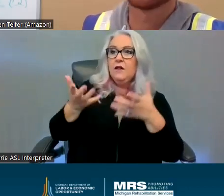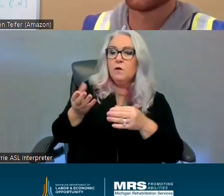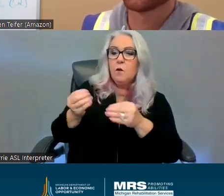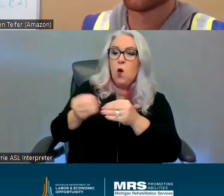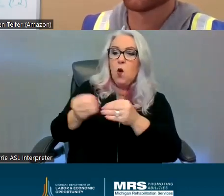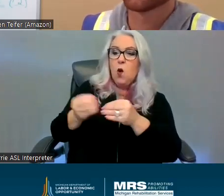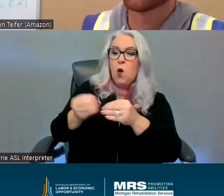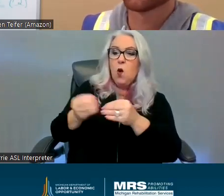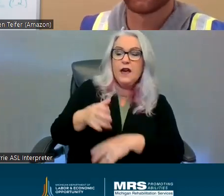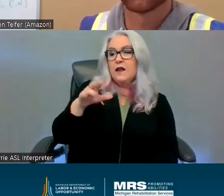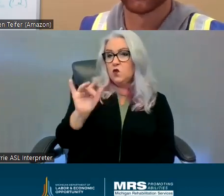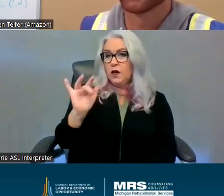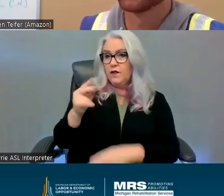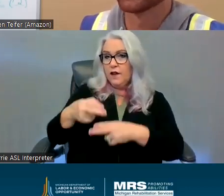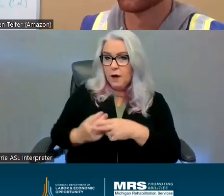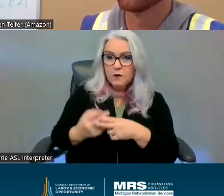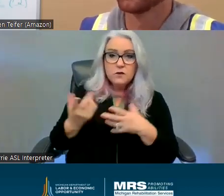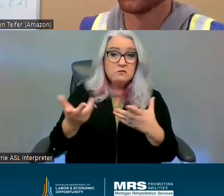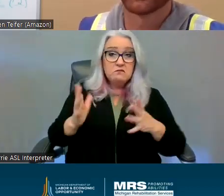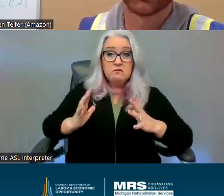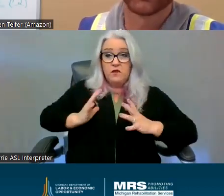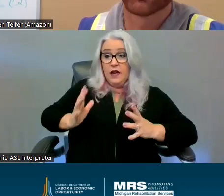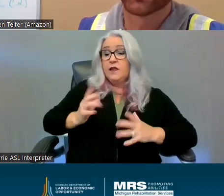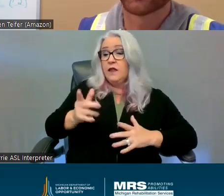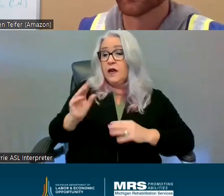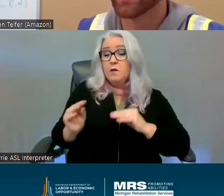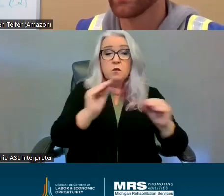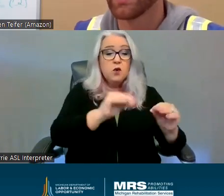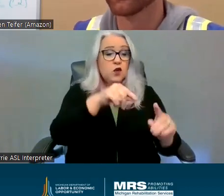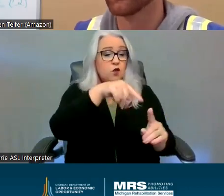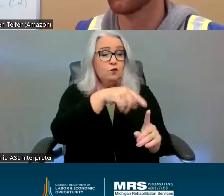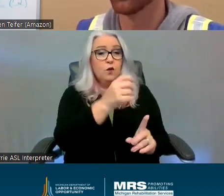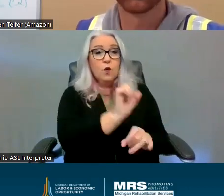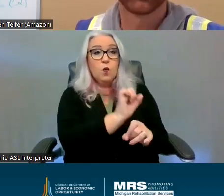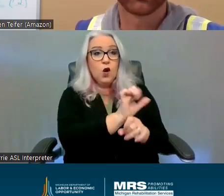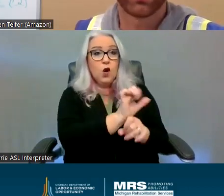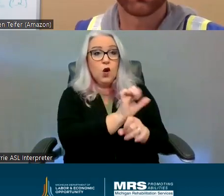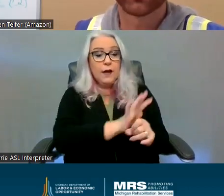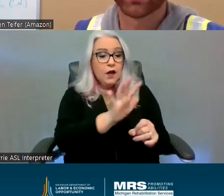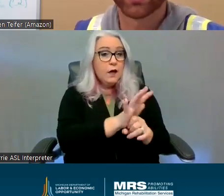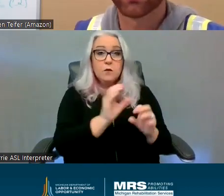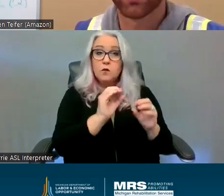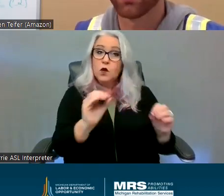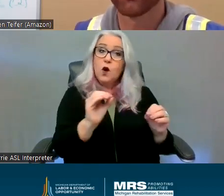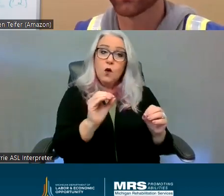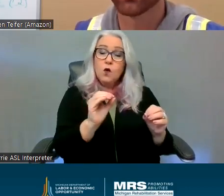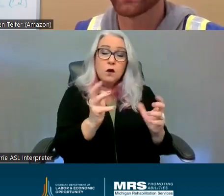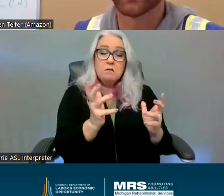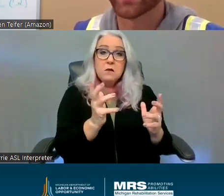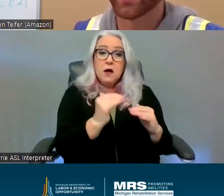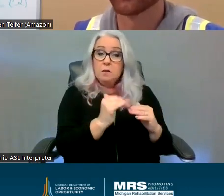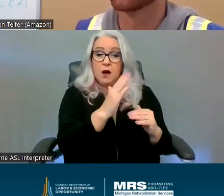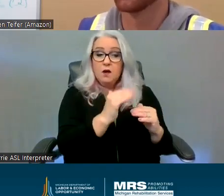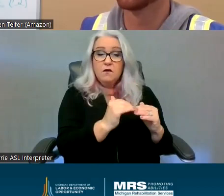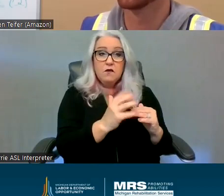And if that's the case, there's no issue at all. They put you in a work area that has no restrictions for weight